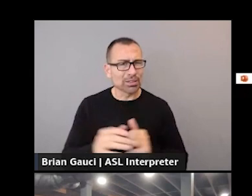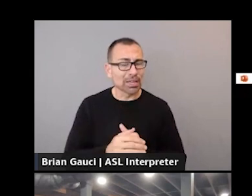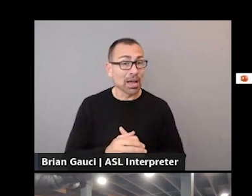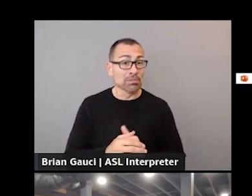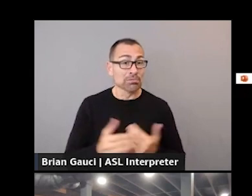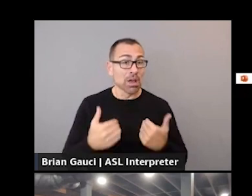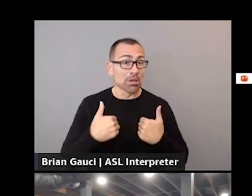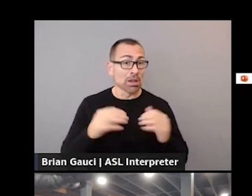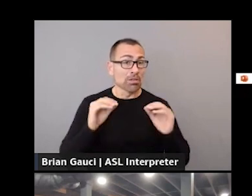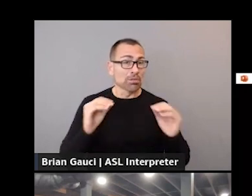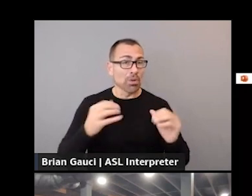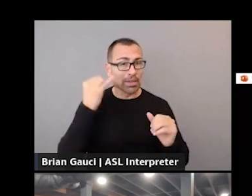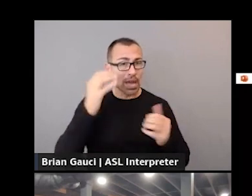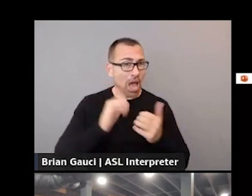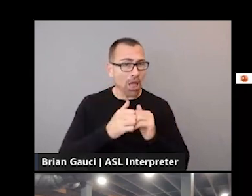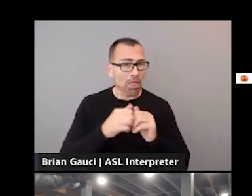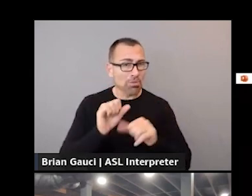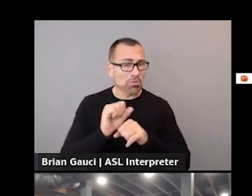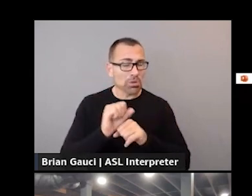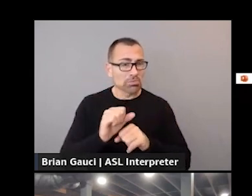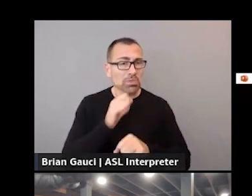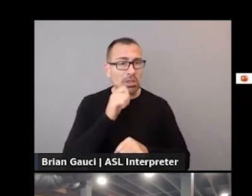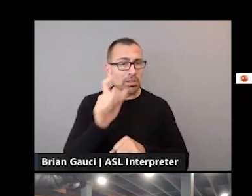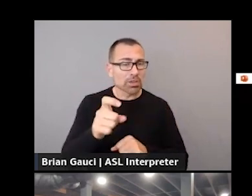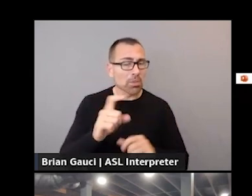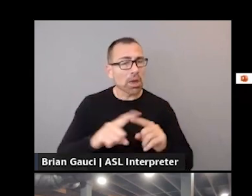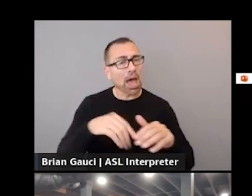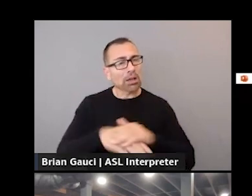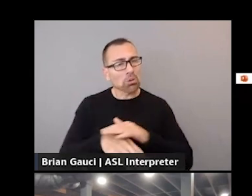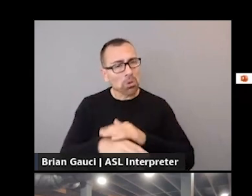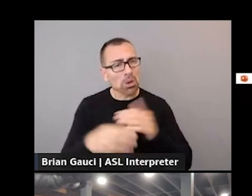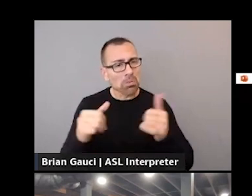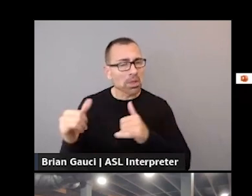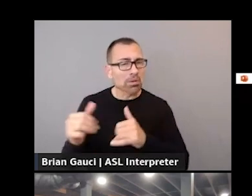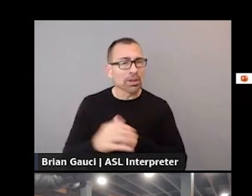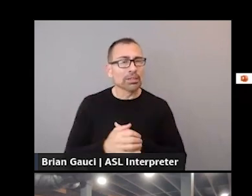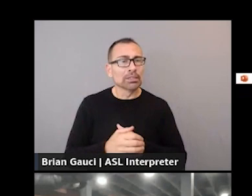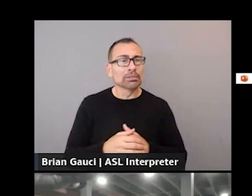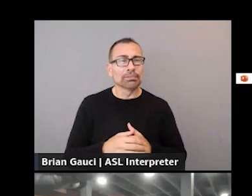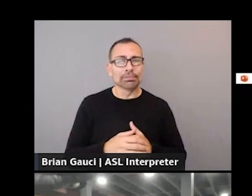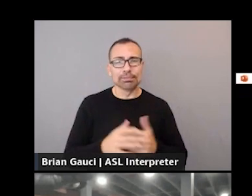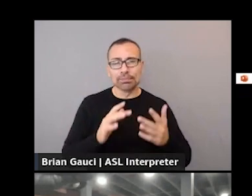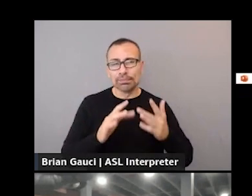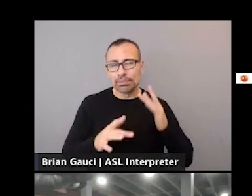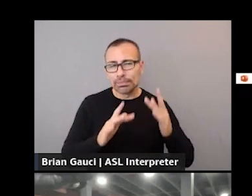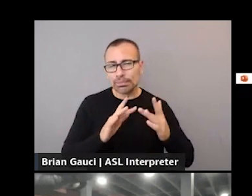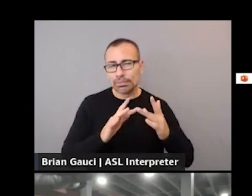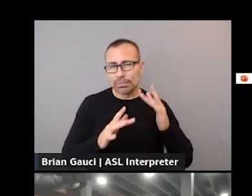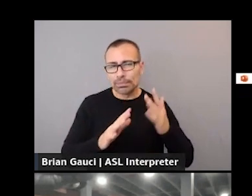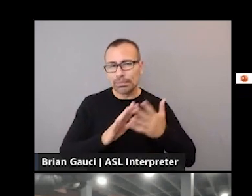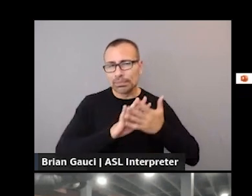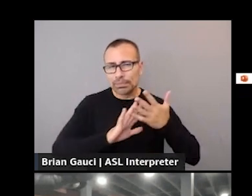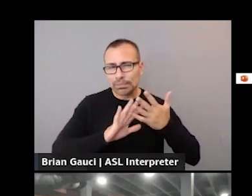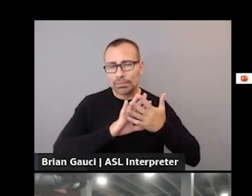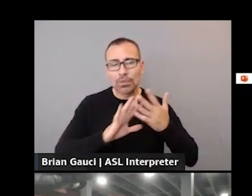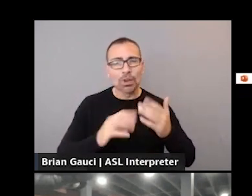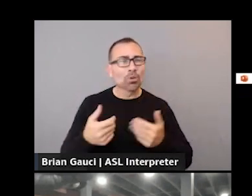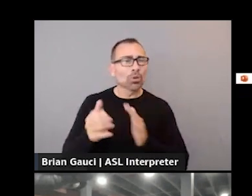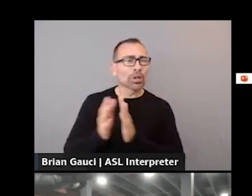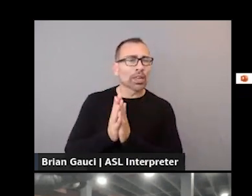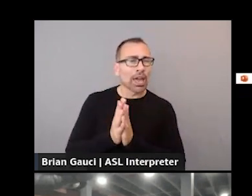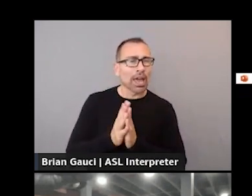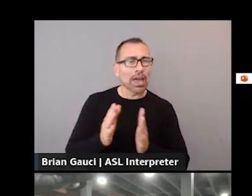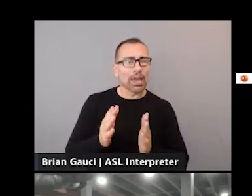what they're really good at. I can just go in and start playing around. So let's ask, are there generative AI capabilities in